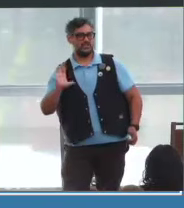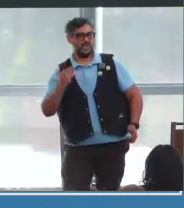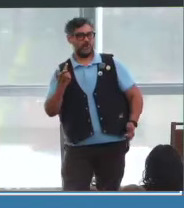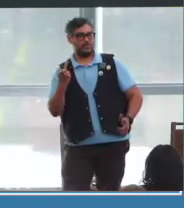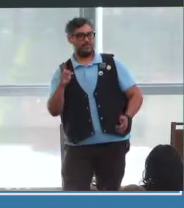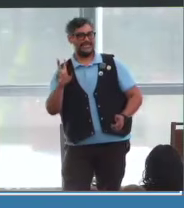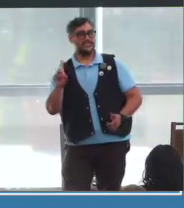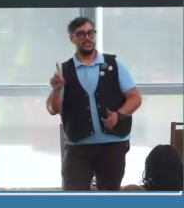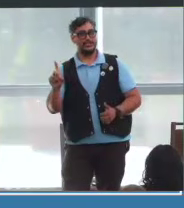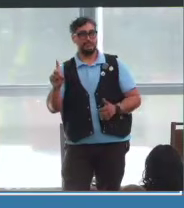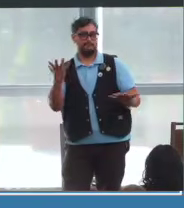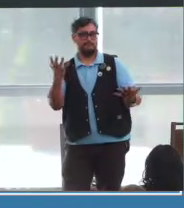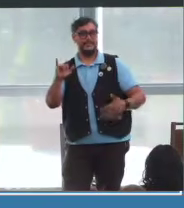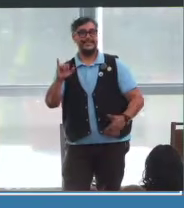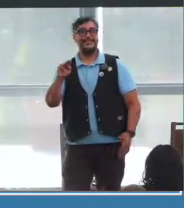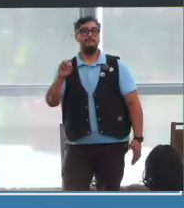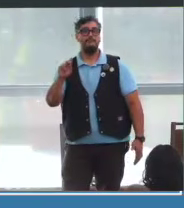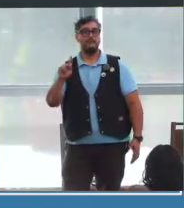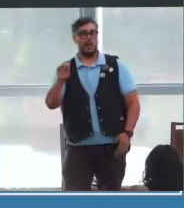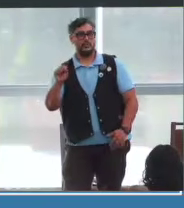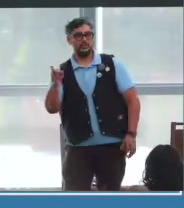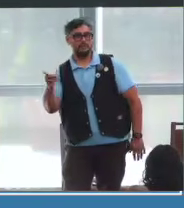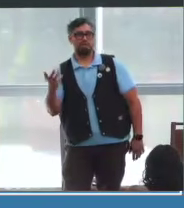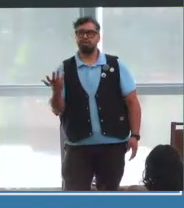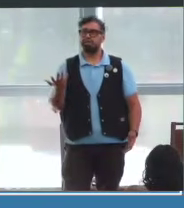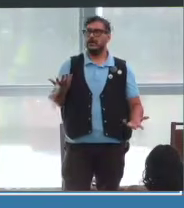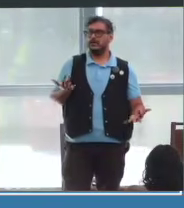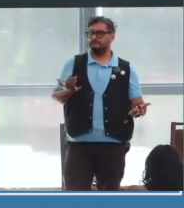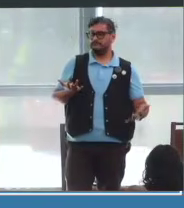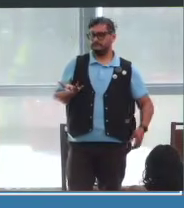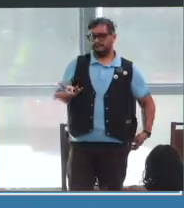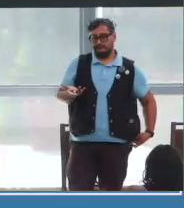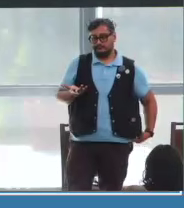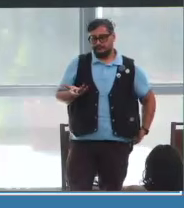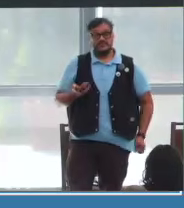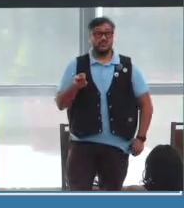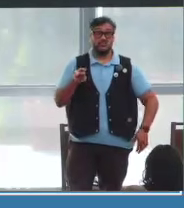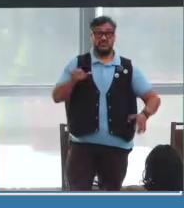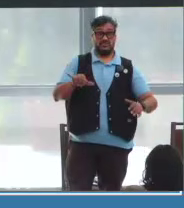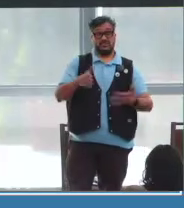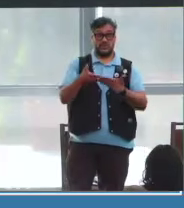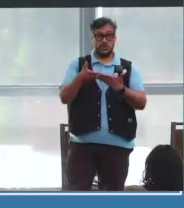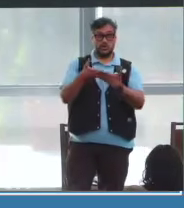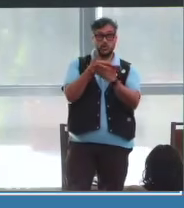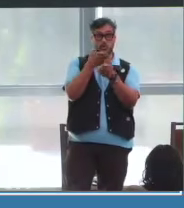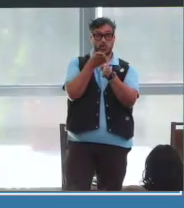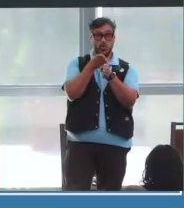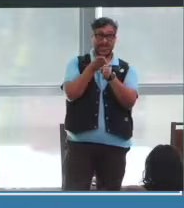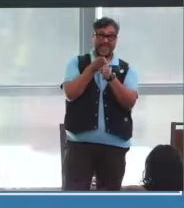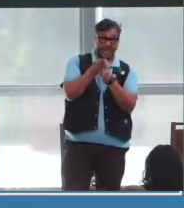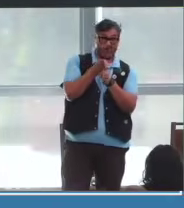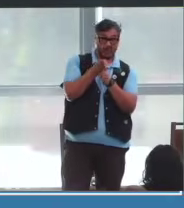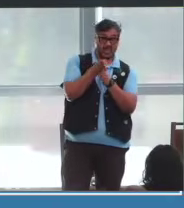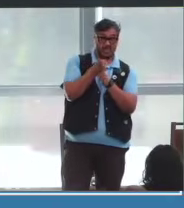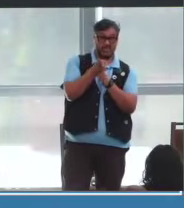immunologist. And basically, this is a new area that is